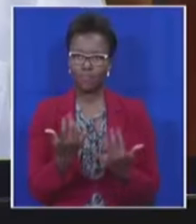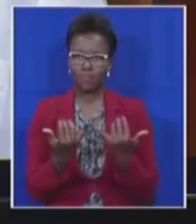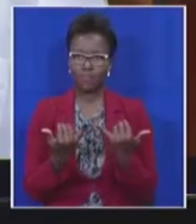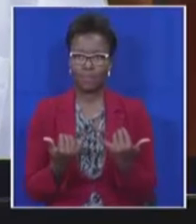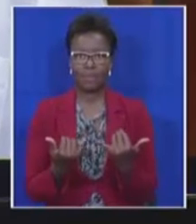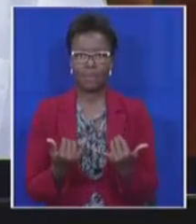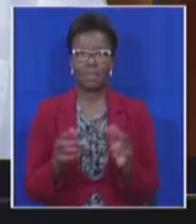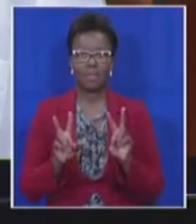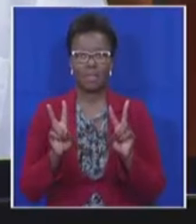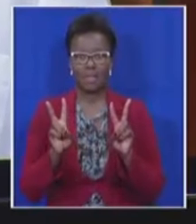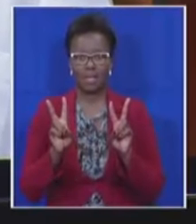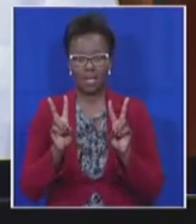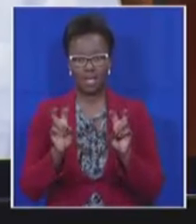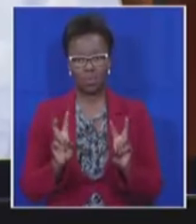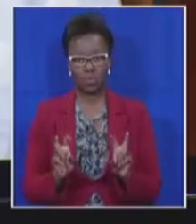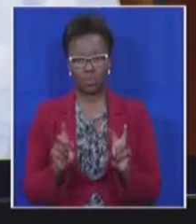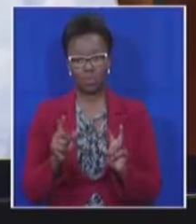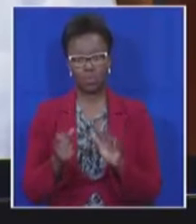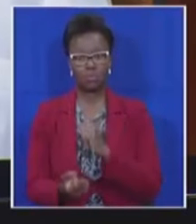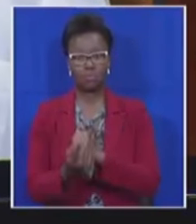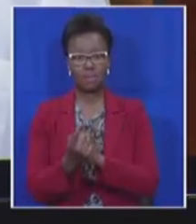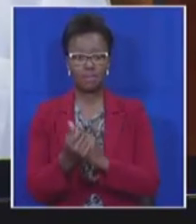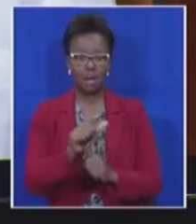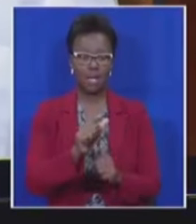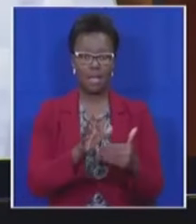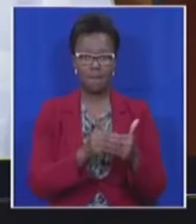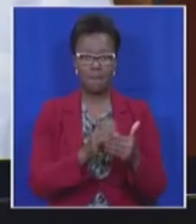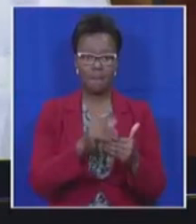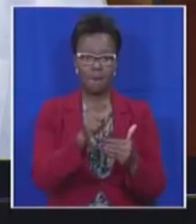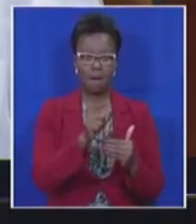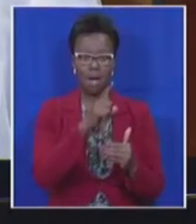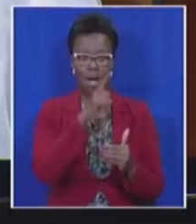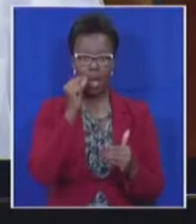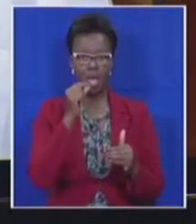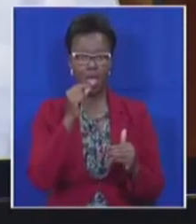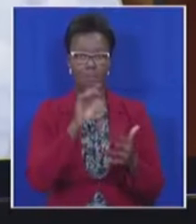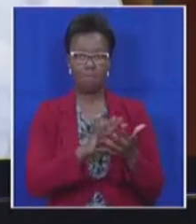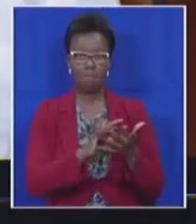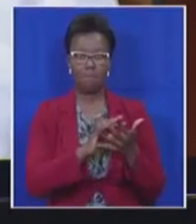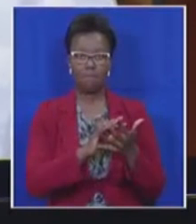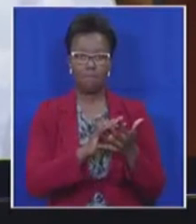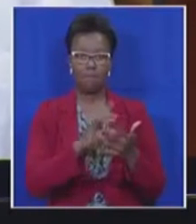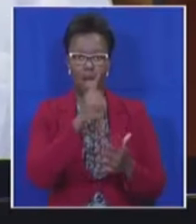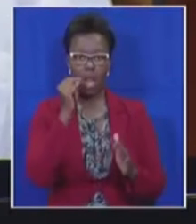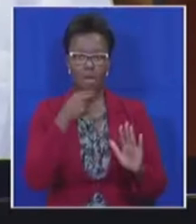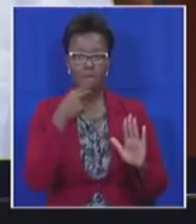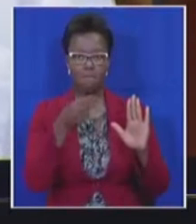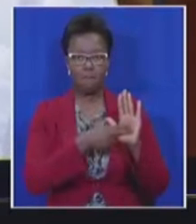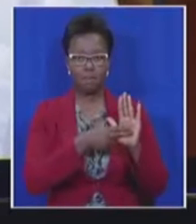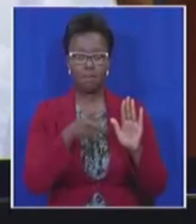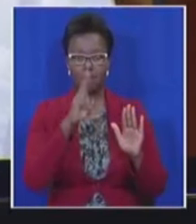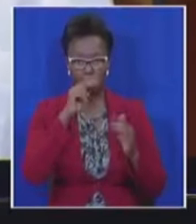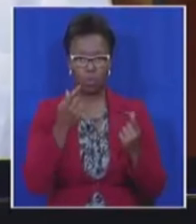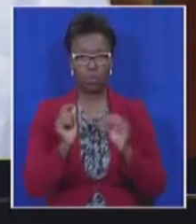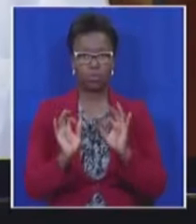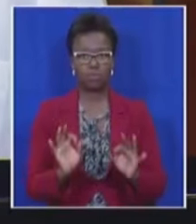Raising issues that impudes on another member of the House needs to be done appropriately. In what you said